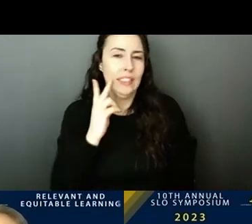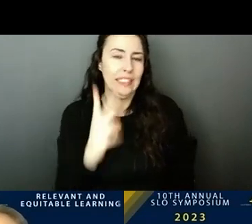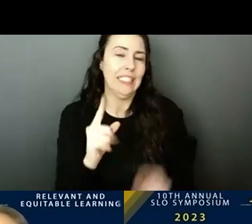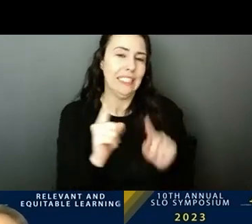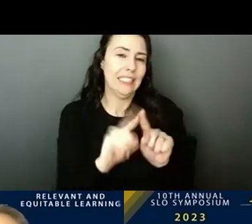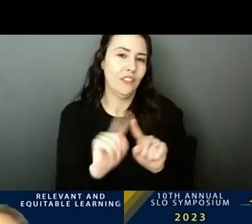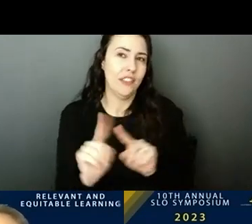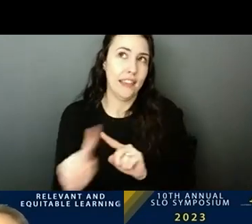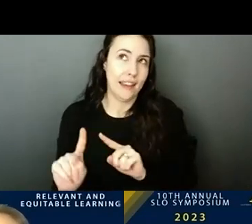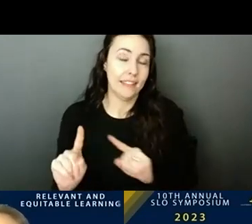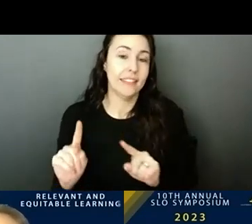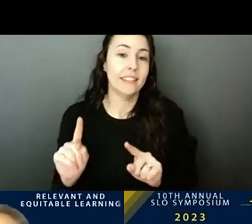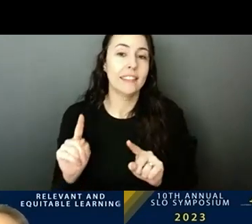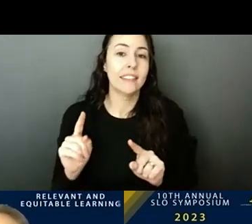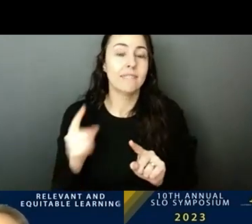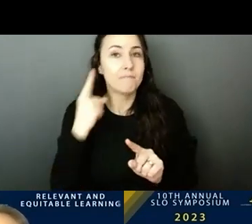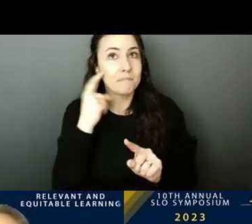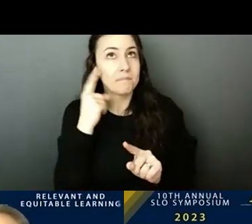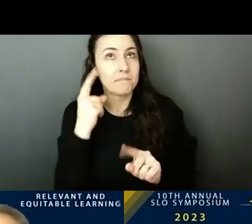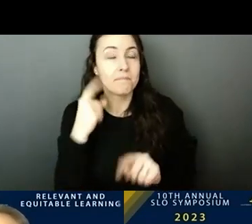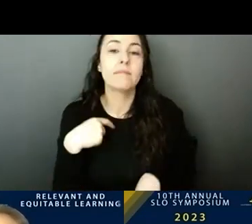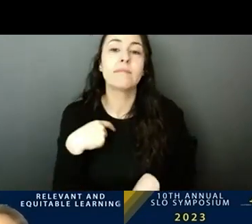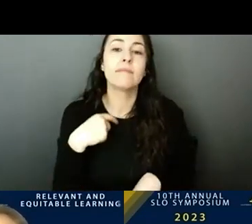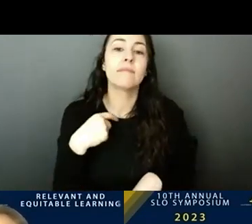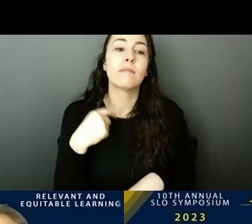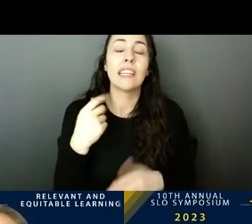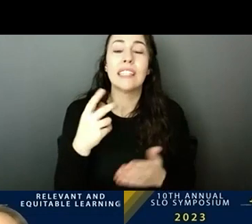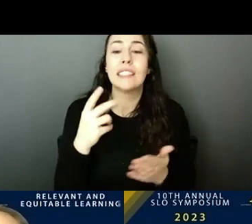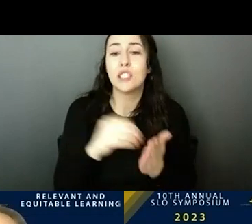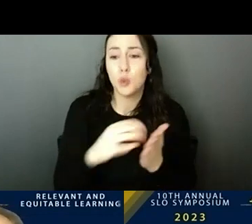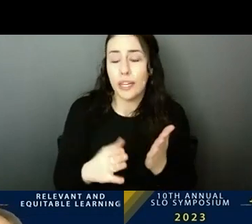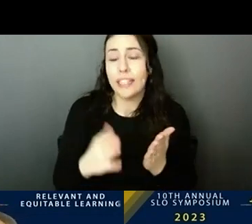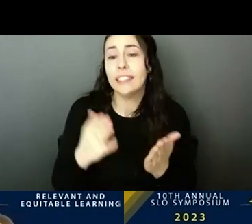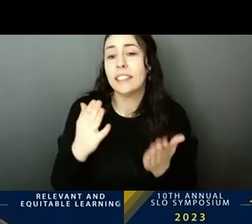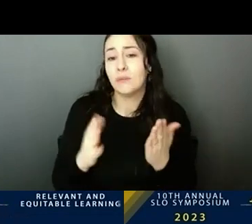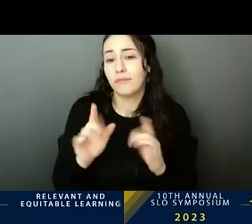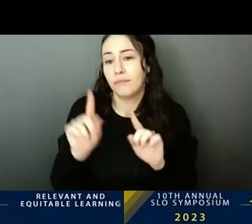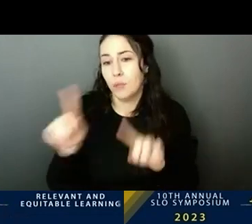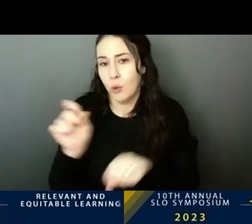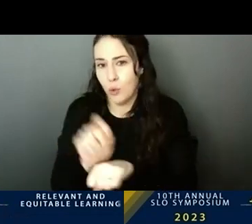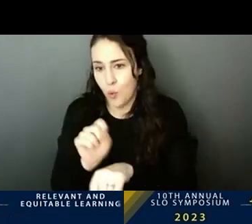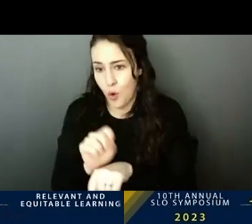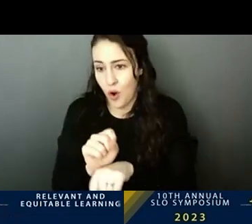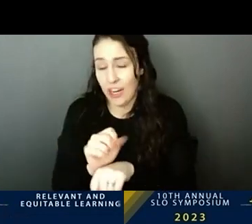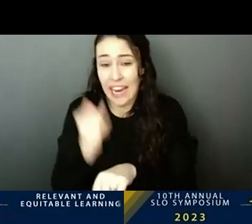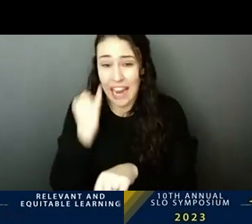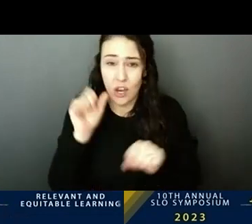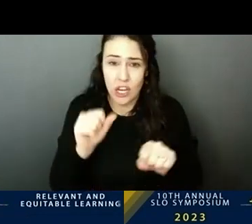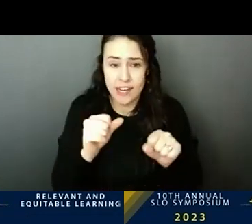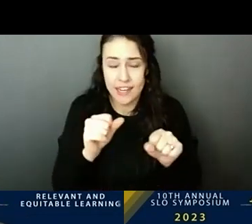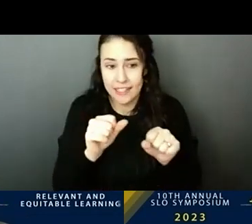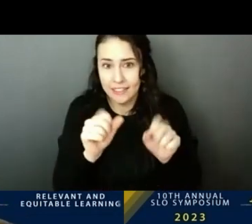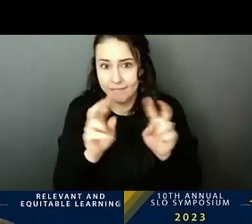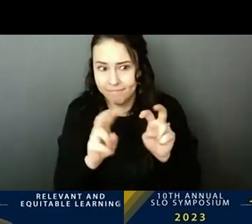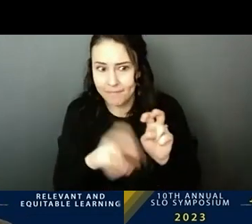right? My hunch would be that part of what we're going to see is students going into work. My hunch would be if we could track down the data, I'm really interested in